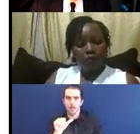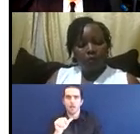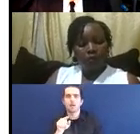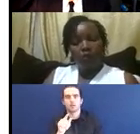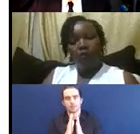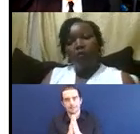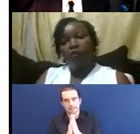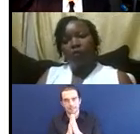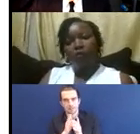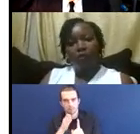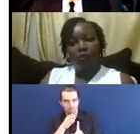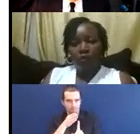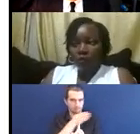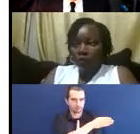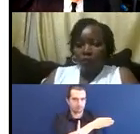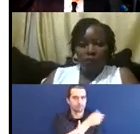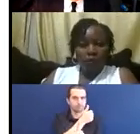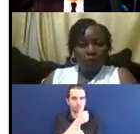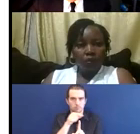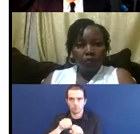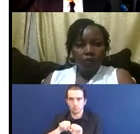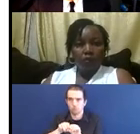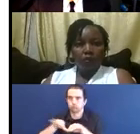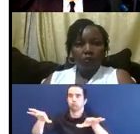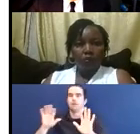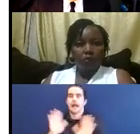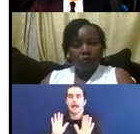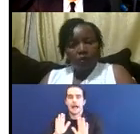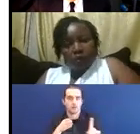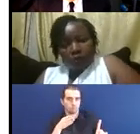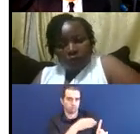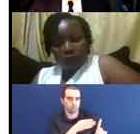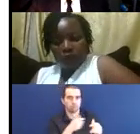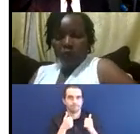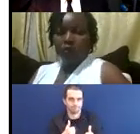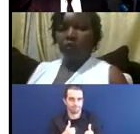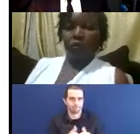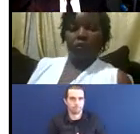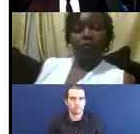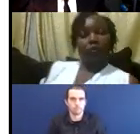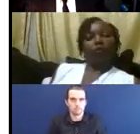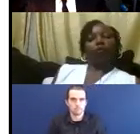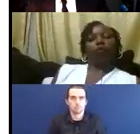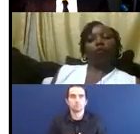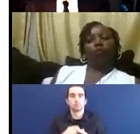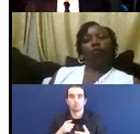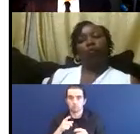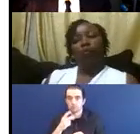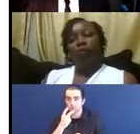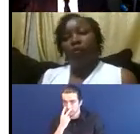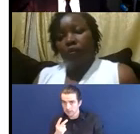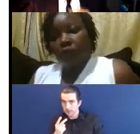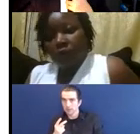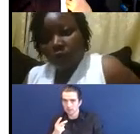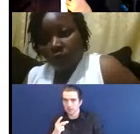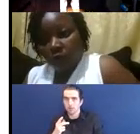chat for the chat sessions, which if we stick to time, we should have 3 today. So this is